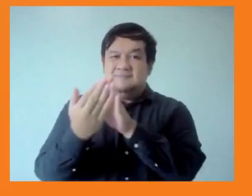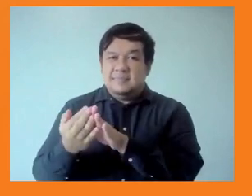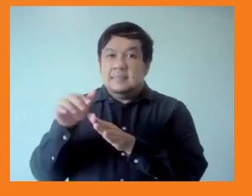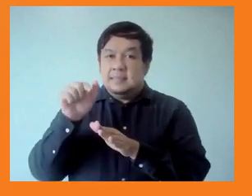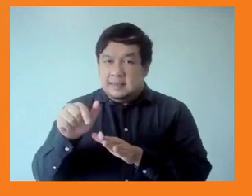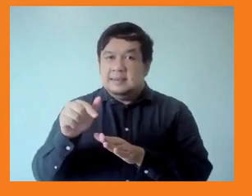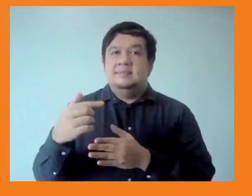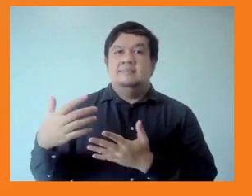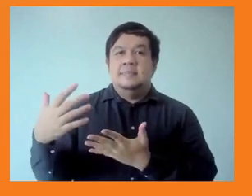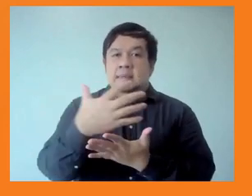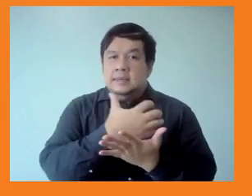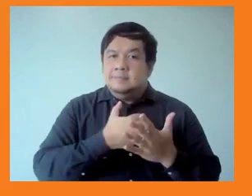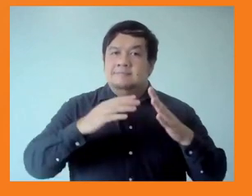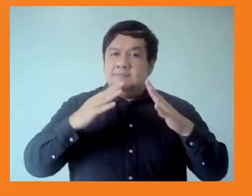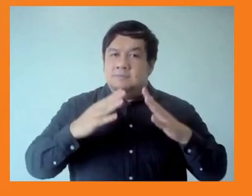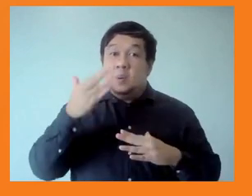Thank you.